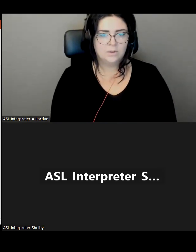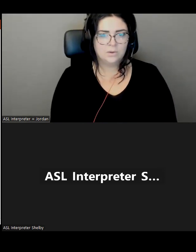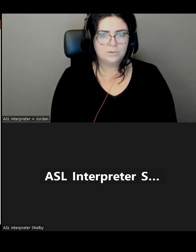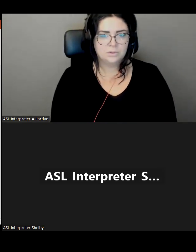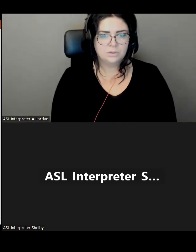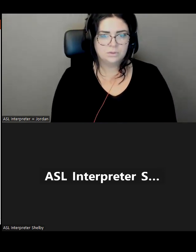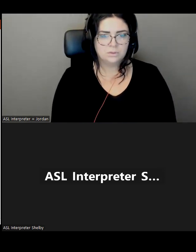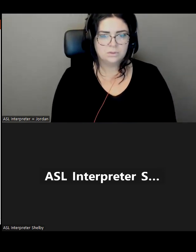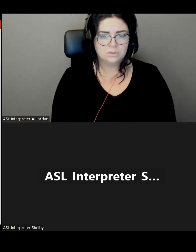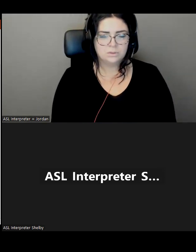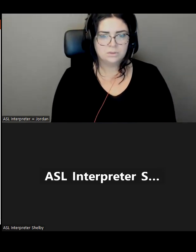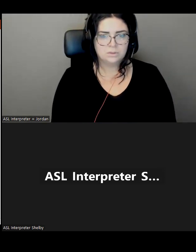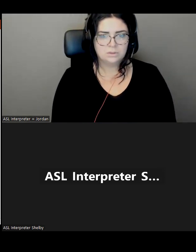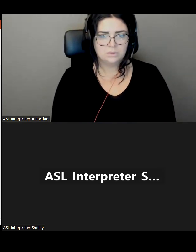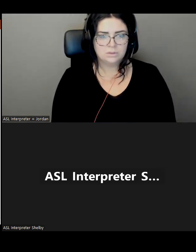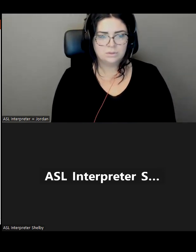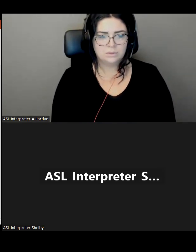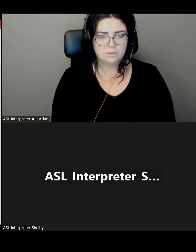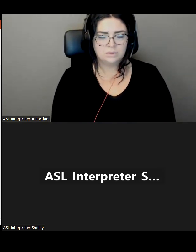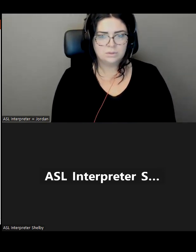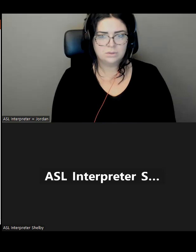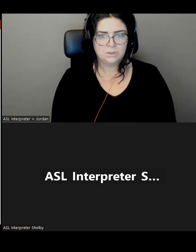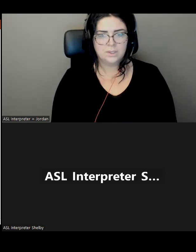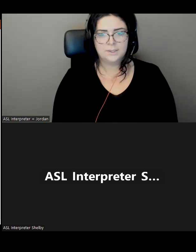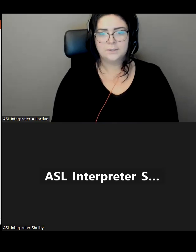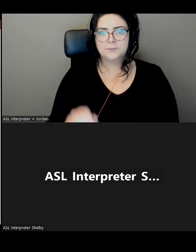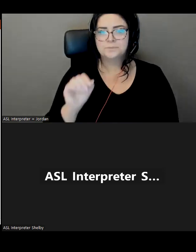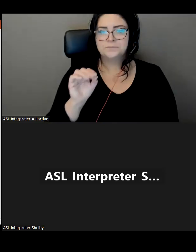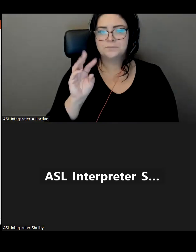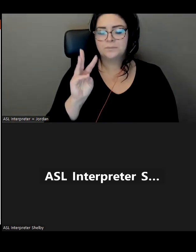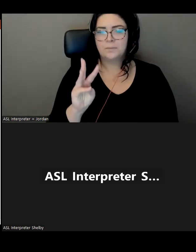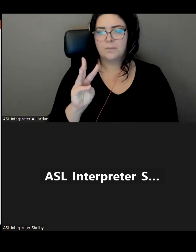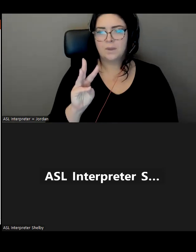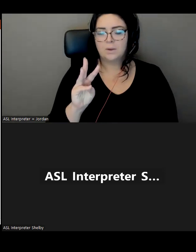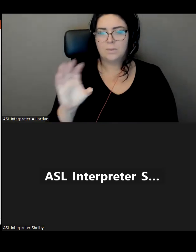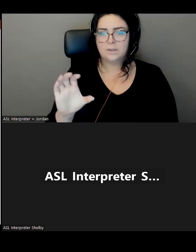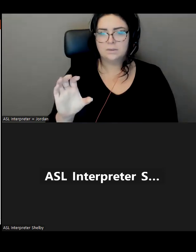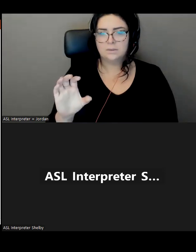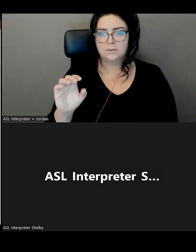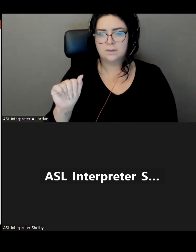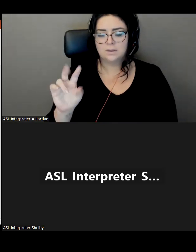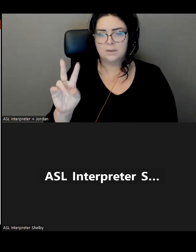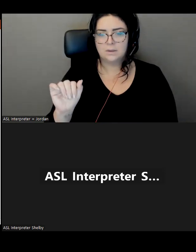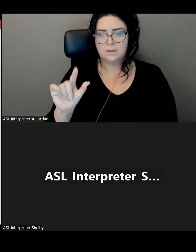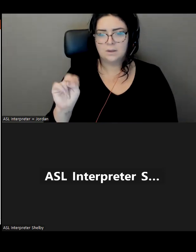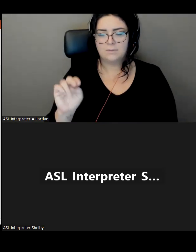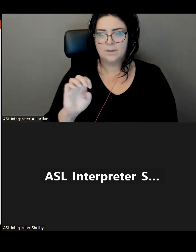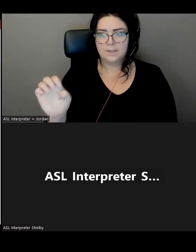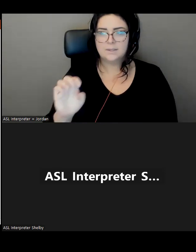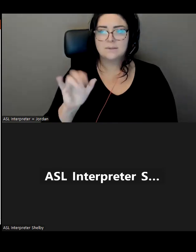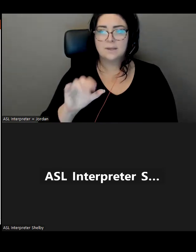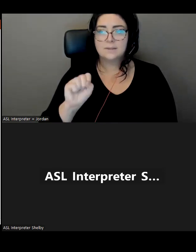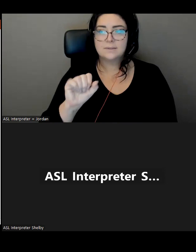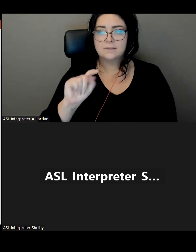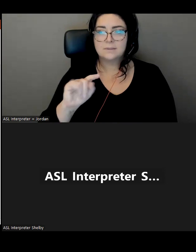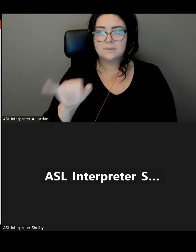So for Wellness Coalition Avalon East, we would cover the St. John's and surrounding areas. So that would